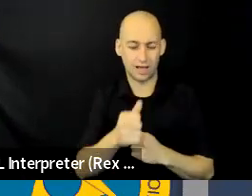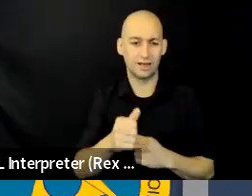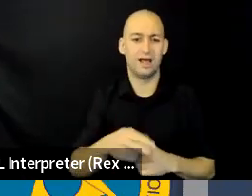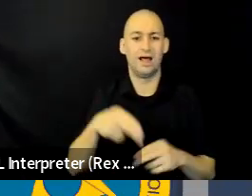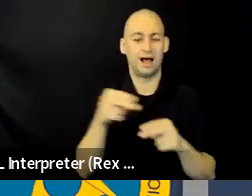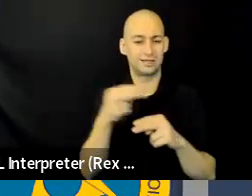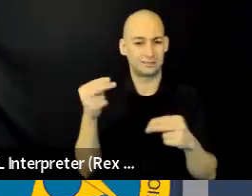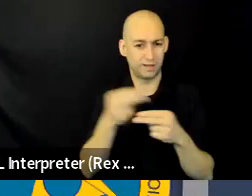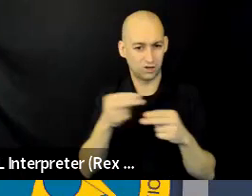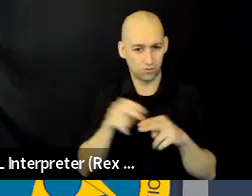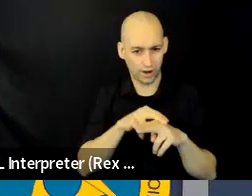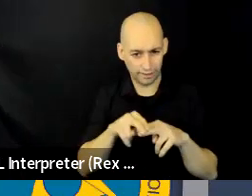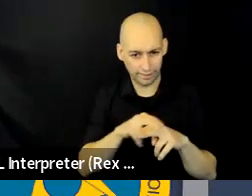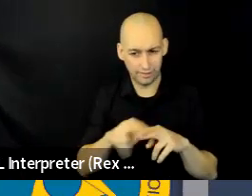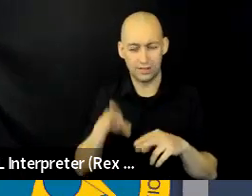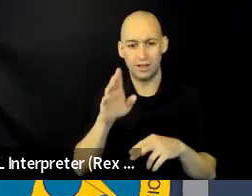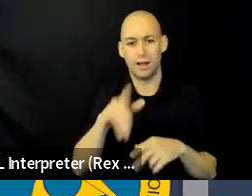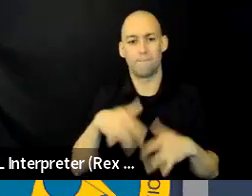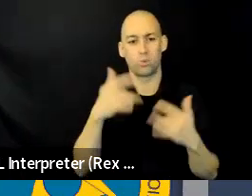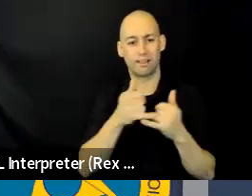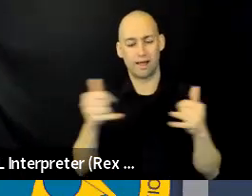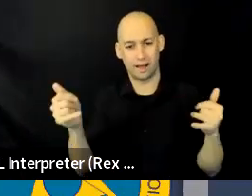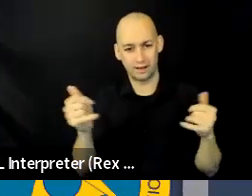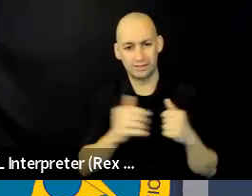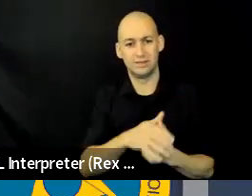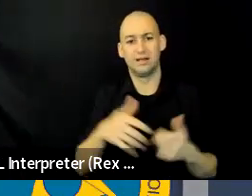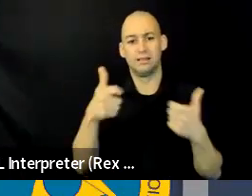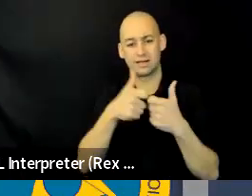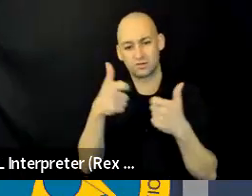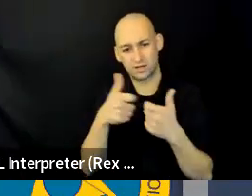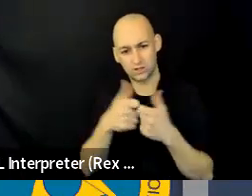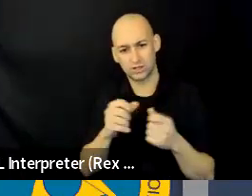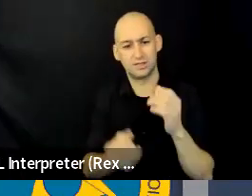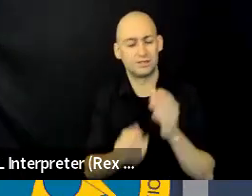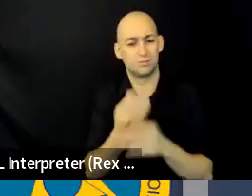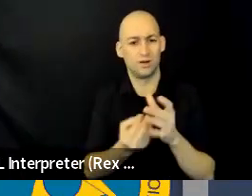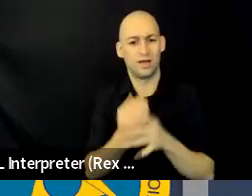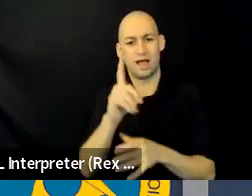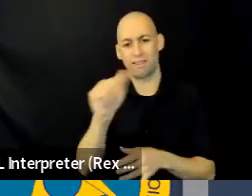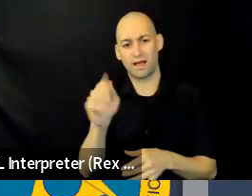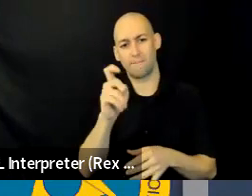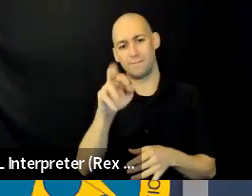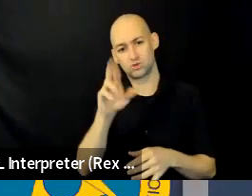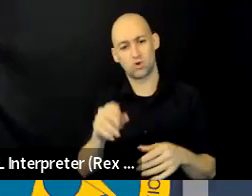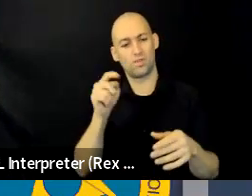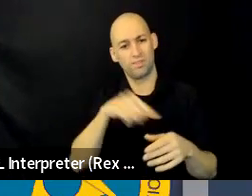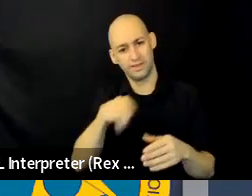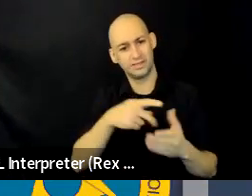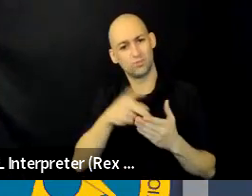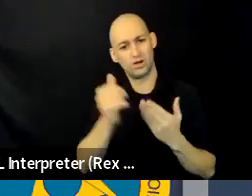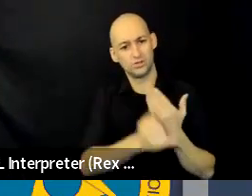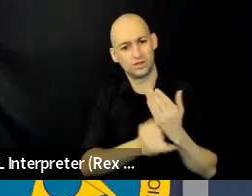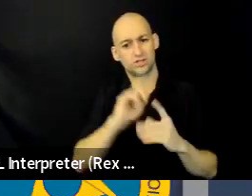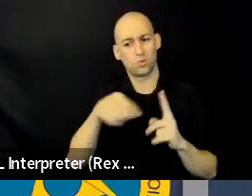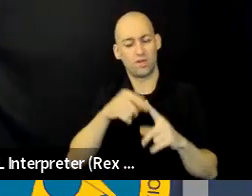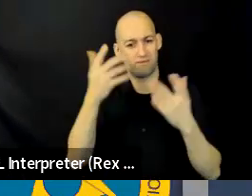proposed Metrolink expansions, recent Caltrain electrification, and all the expansion LA Metro is doing, these projects upon their completion are